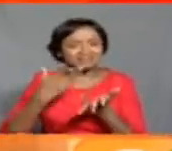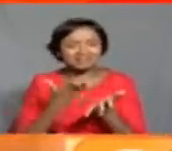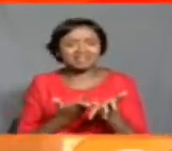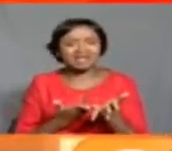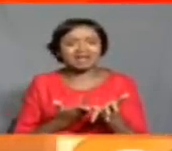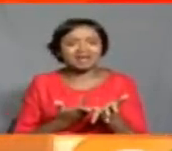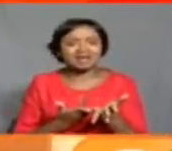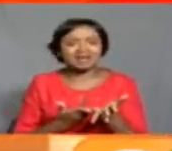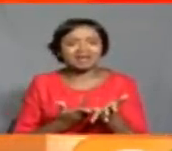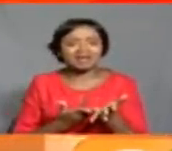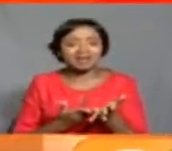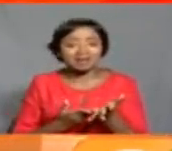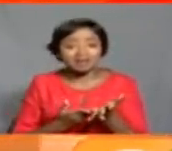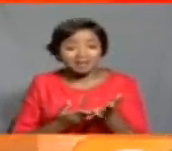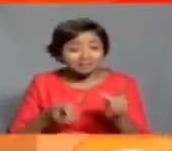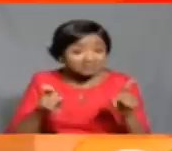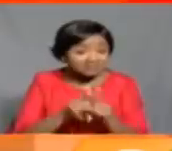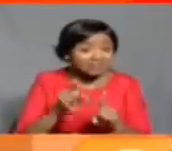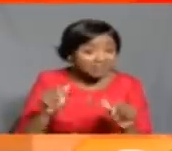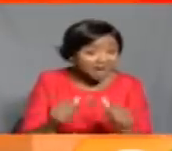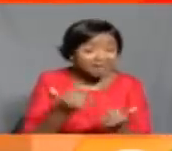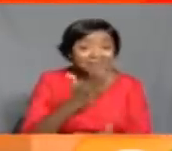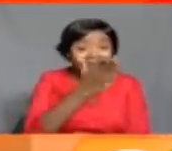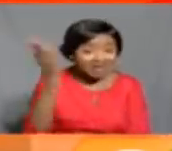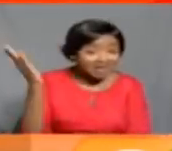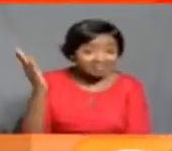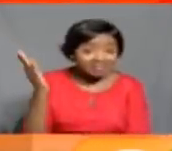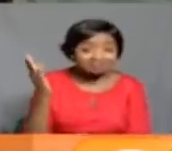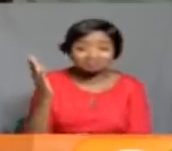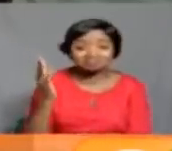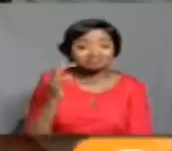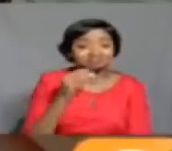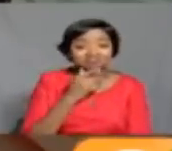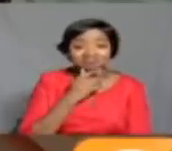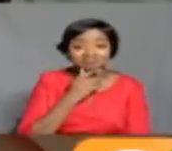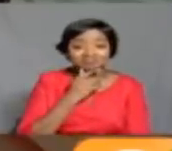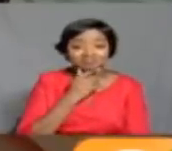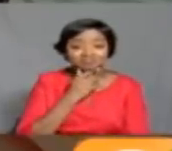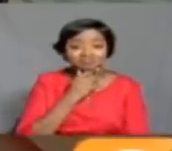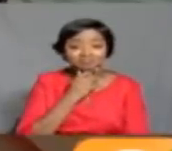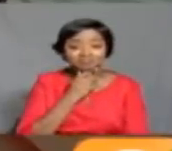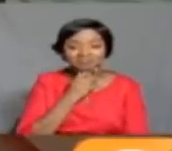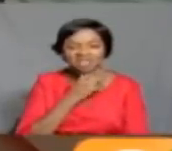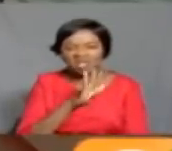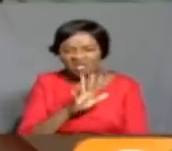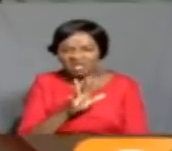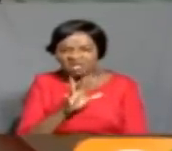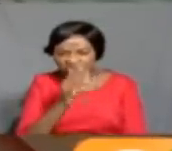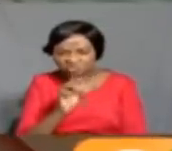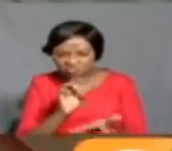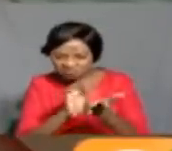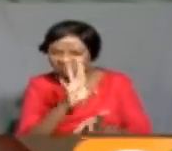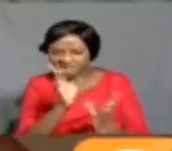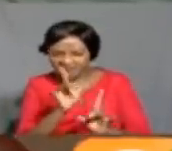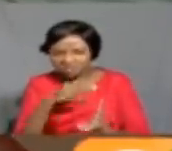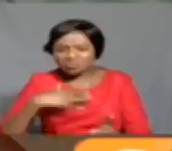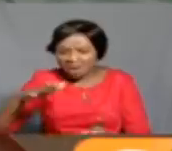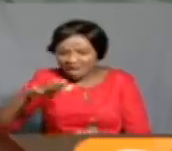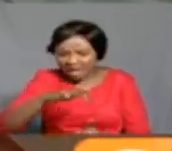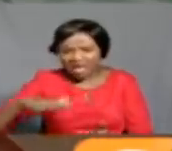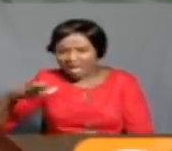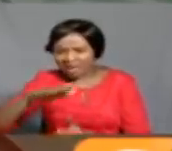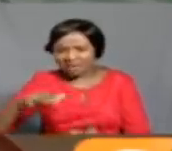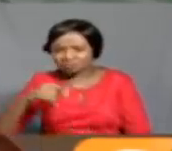writing. Does it happen elsewhere? They don't want them out of the organization. They don't want them out. Let them hang around there, just not do the jobs they were doing on that day.